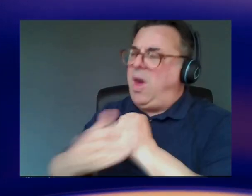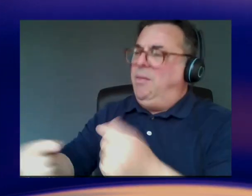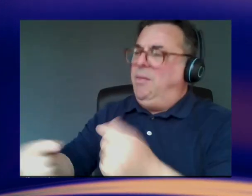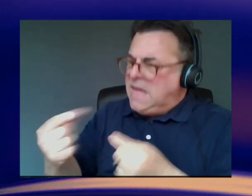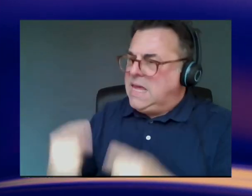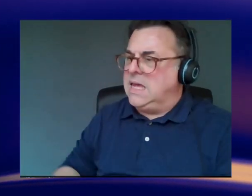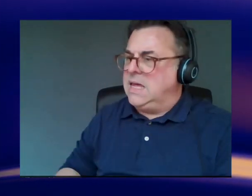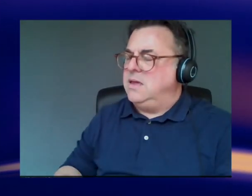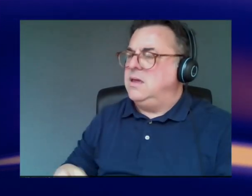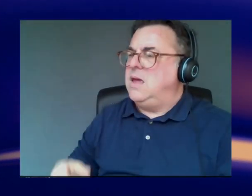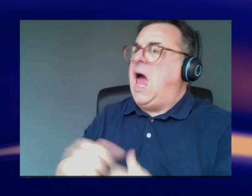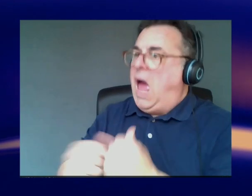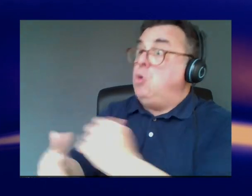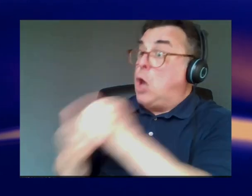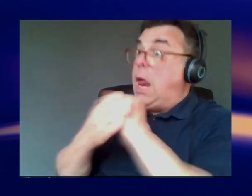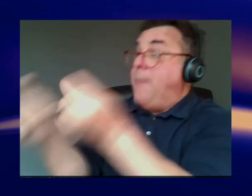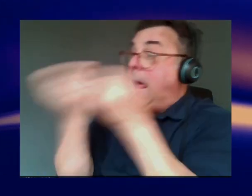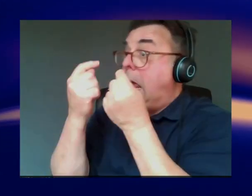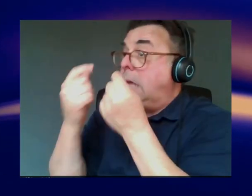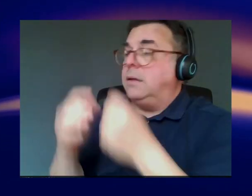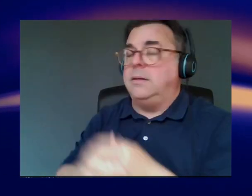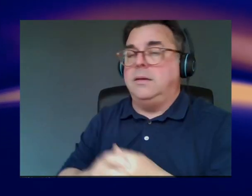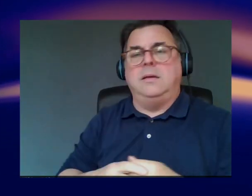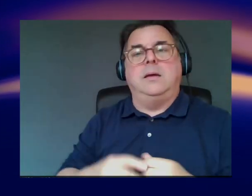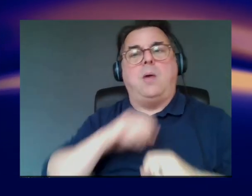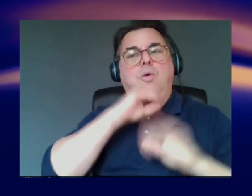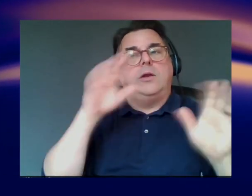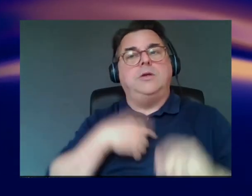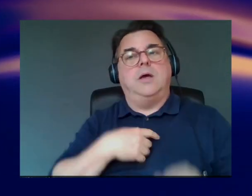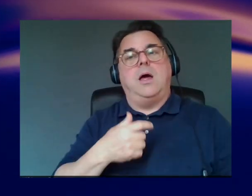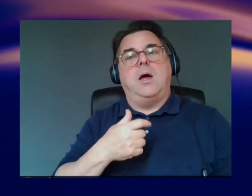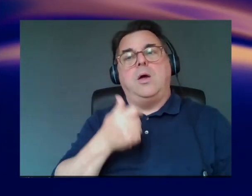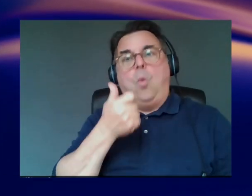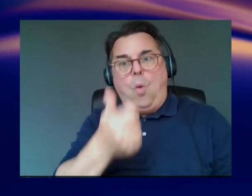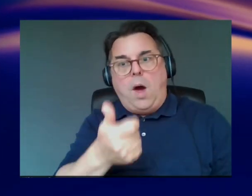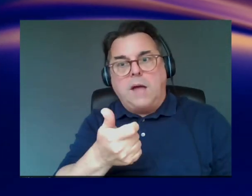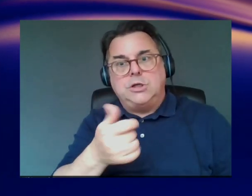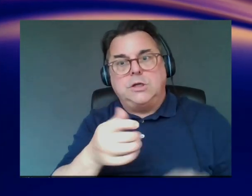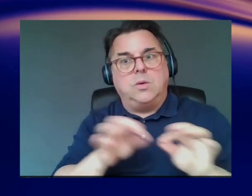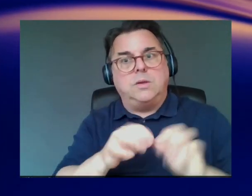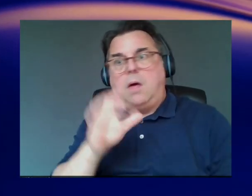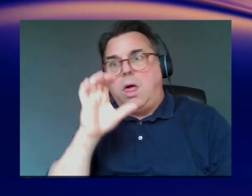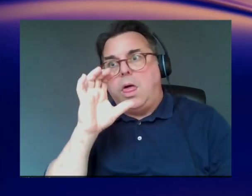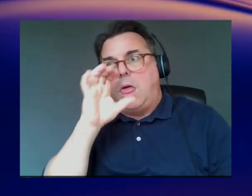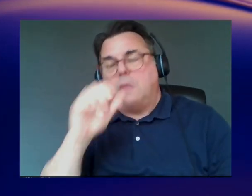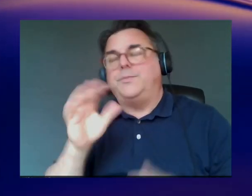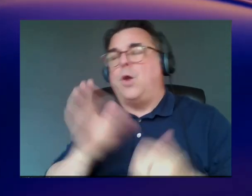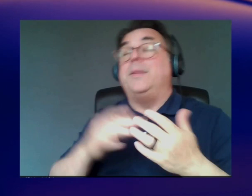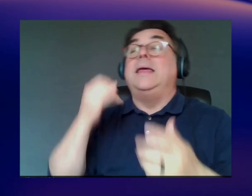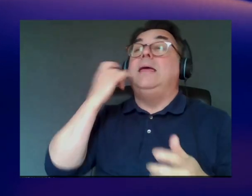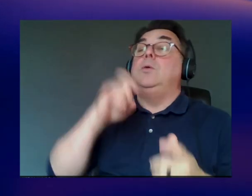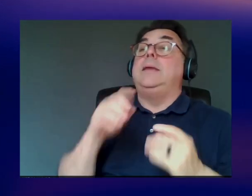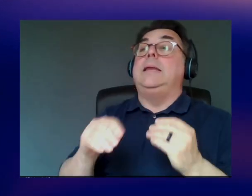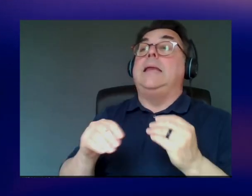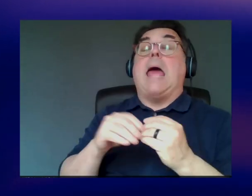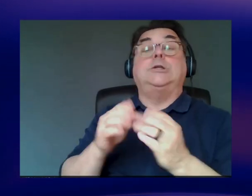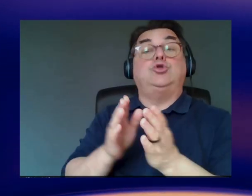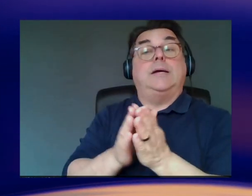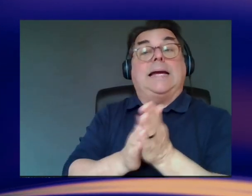Monday. Bart Castle comes back. He's going to help us again. And Kevin Schaefer Morrison comes back for the final recap, the